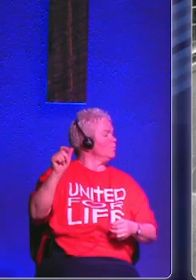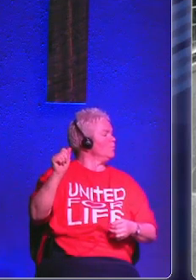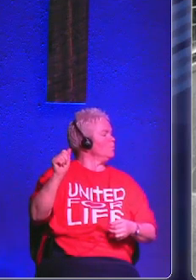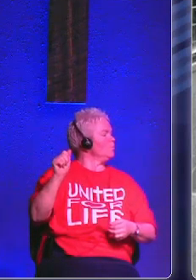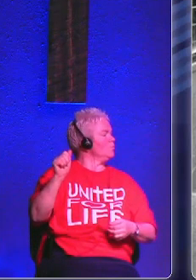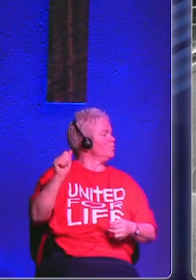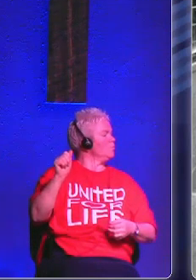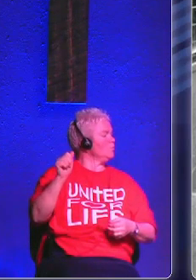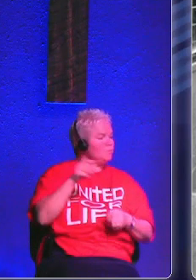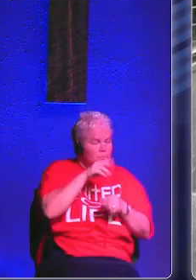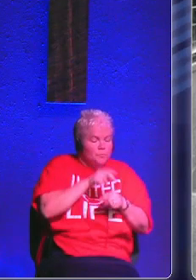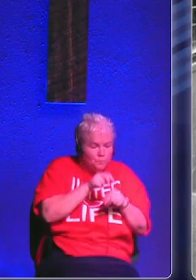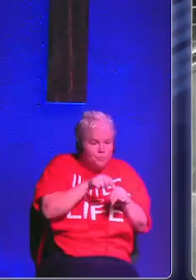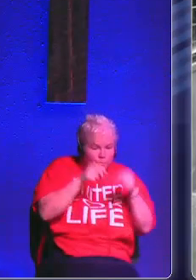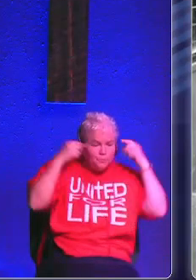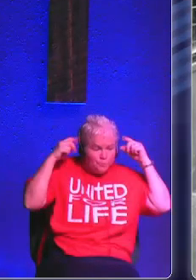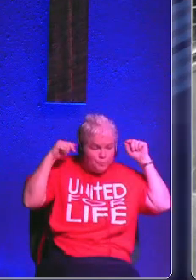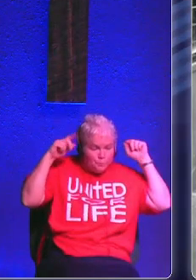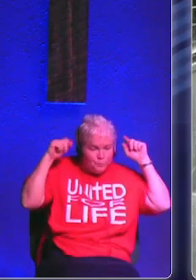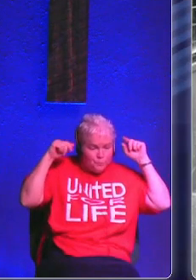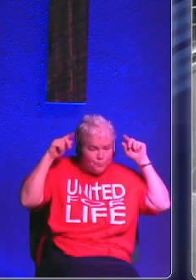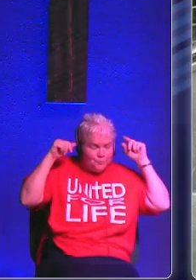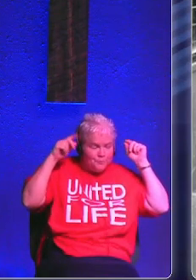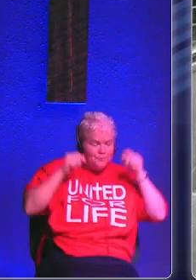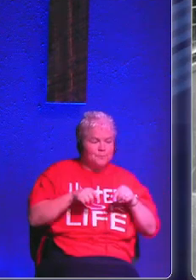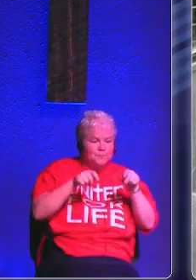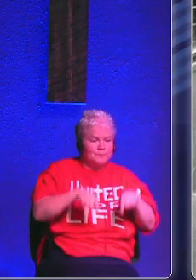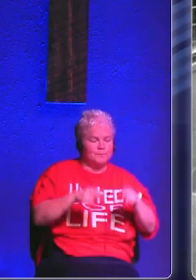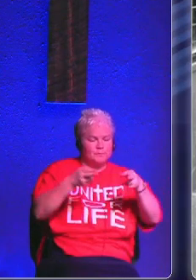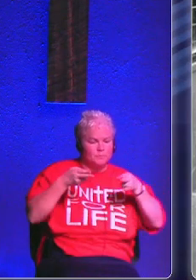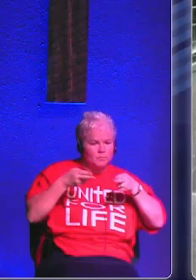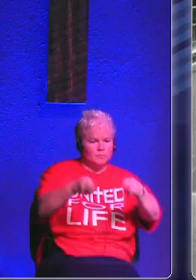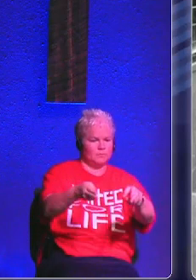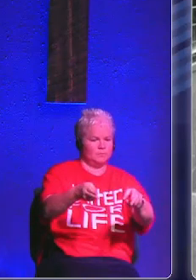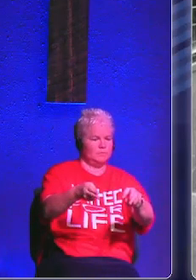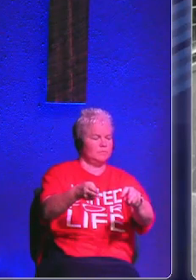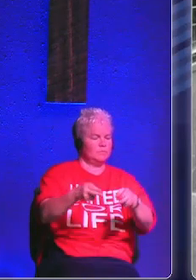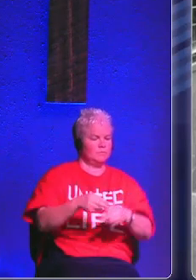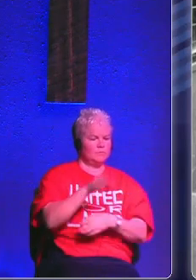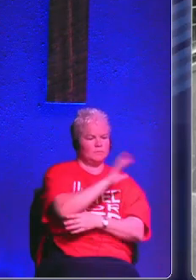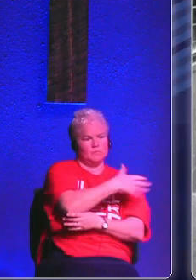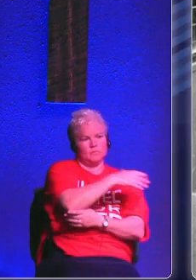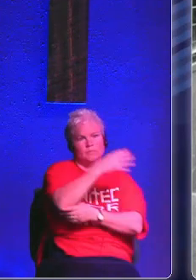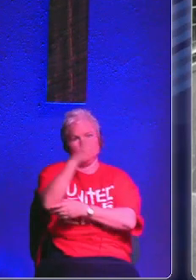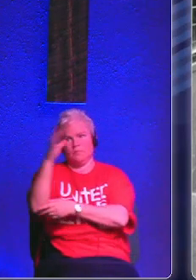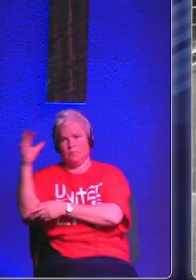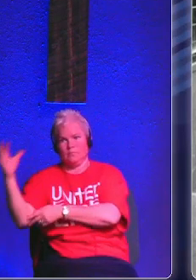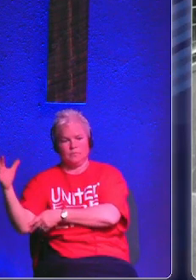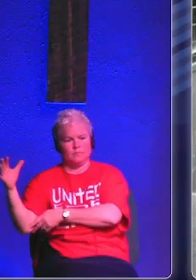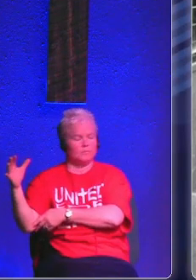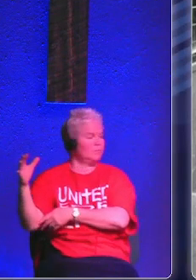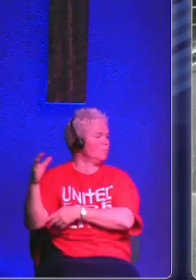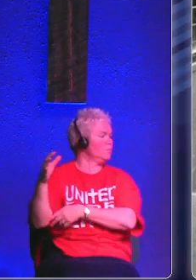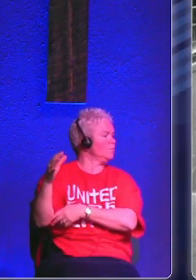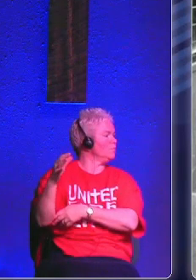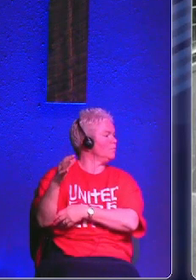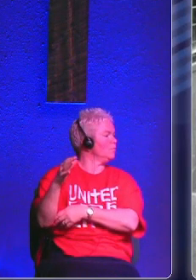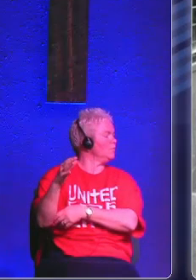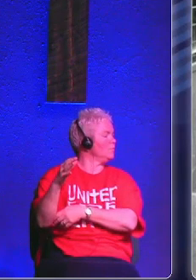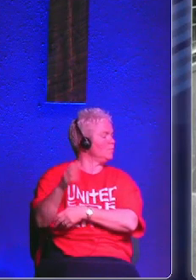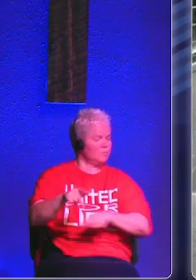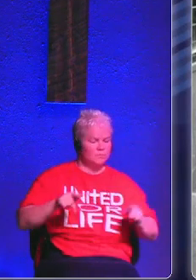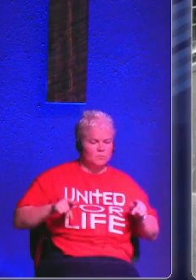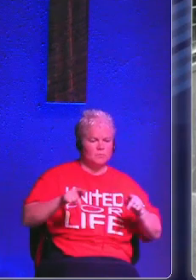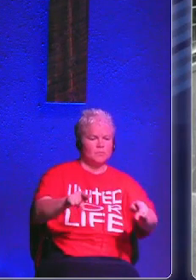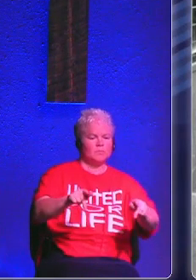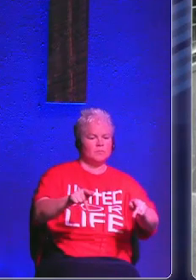even like just the little bunnies and everything, they're going to use these highways in the forest. Why? Because they provide